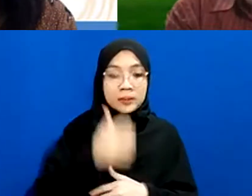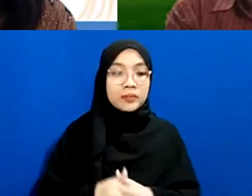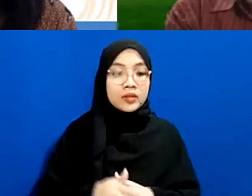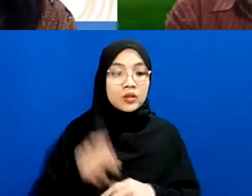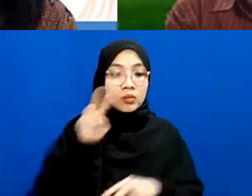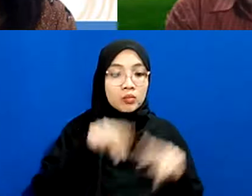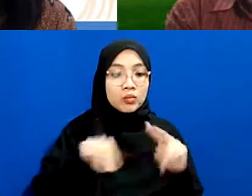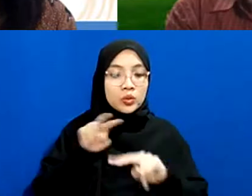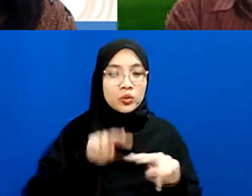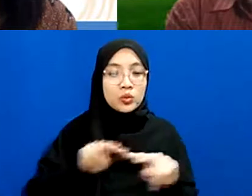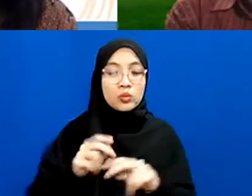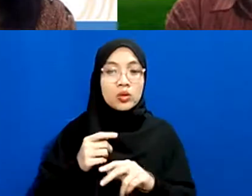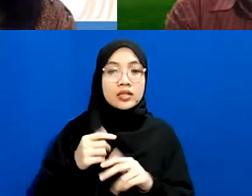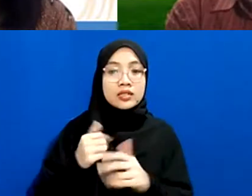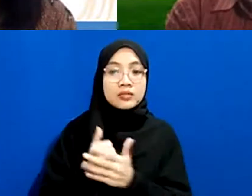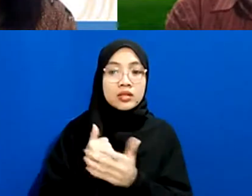very strong